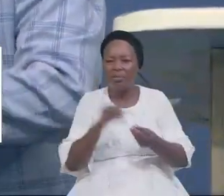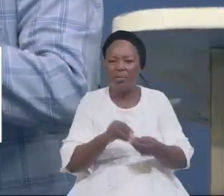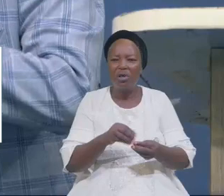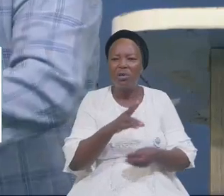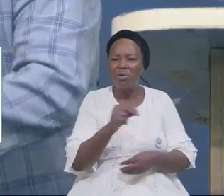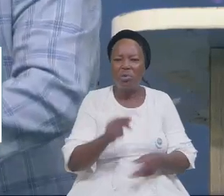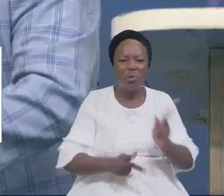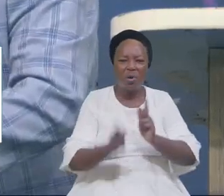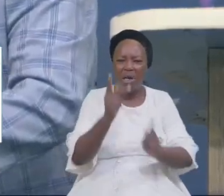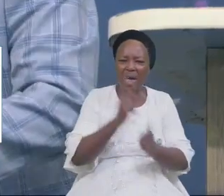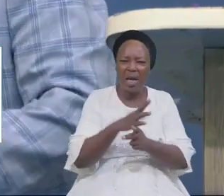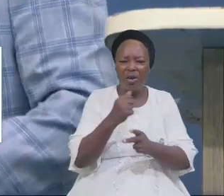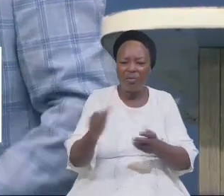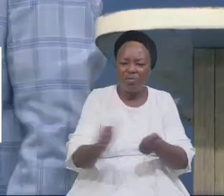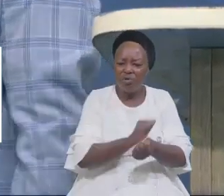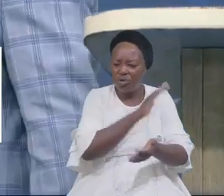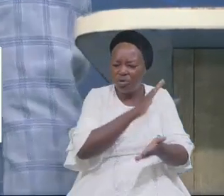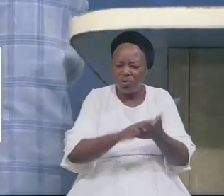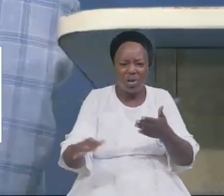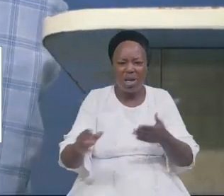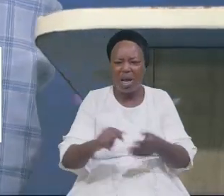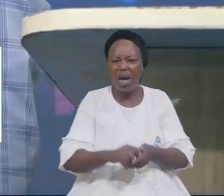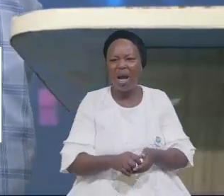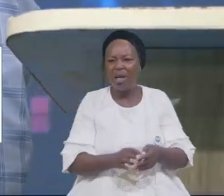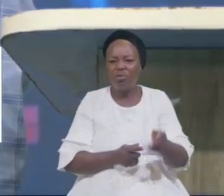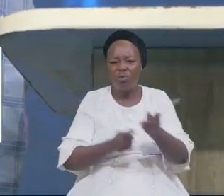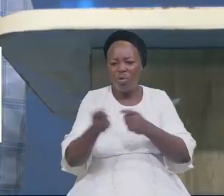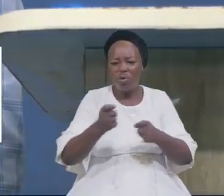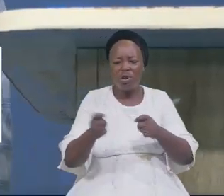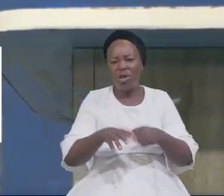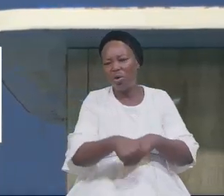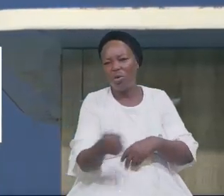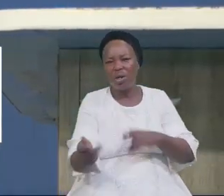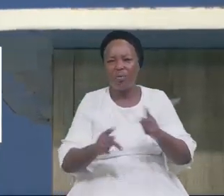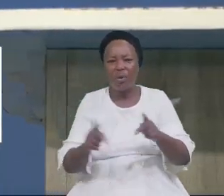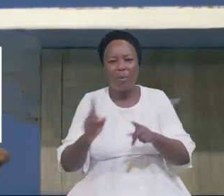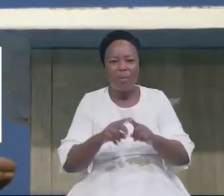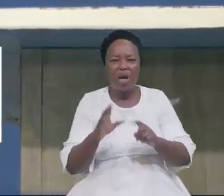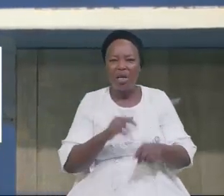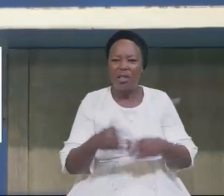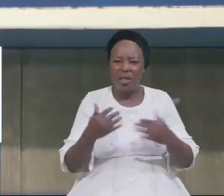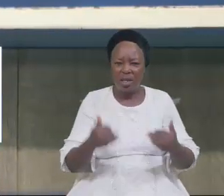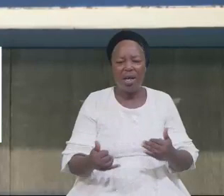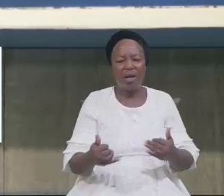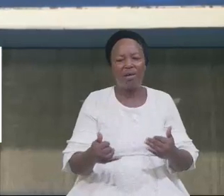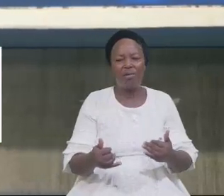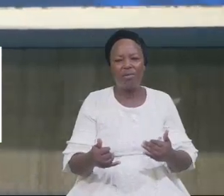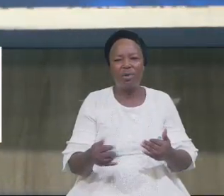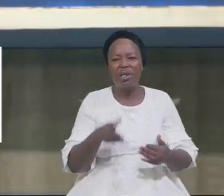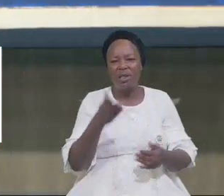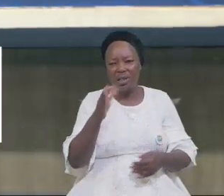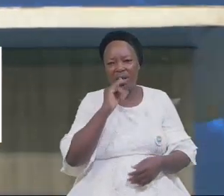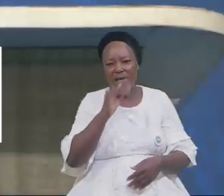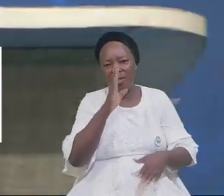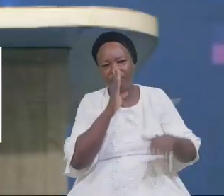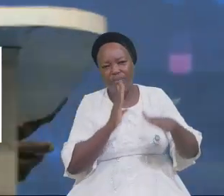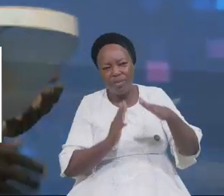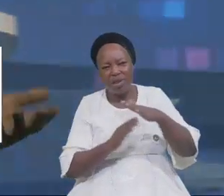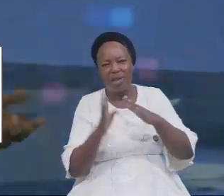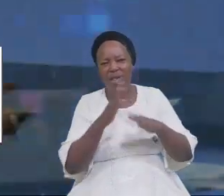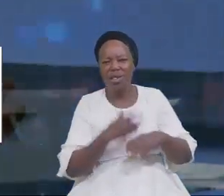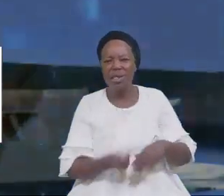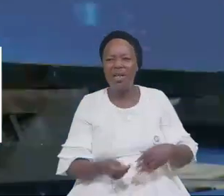of ruling over other people with real wicked force. Now there is meekness, there is